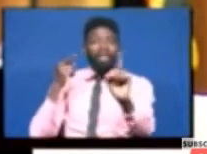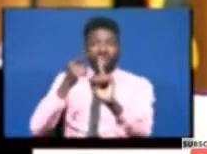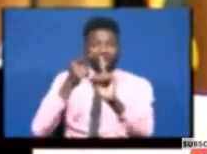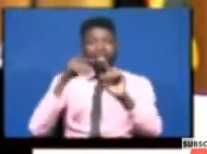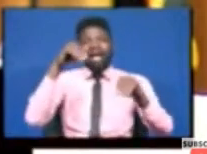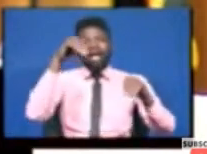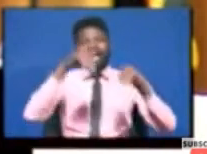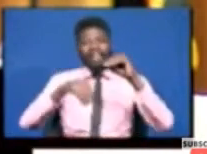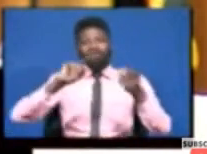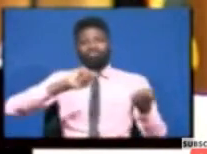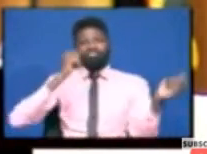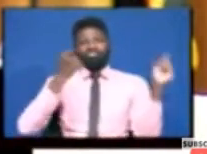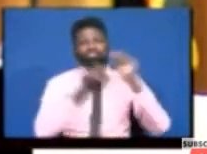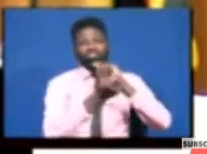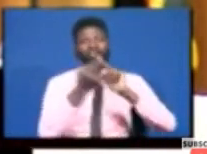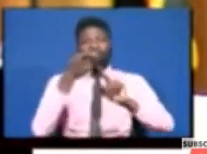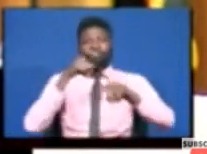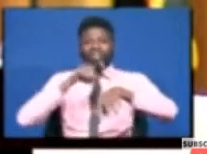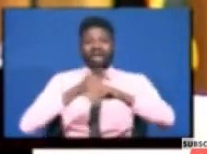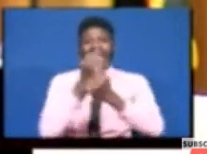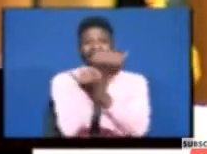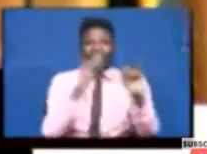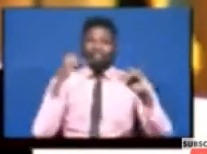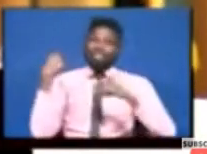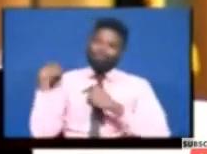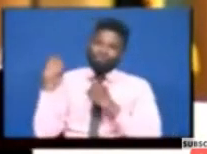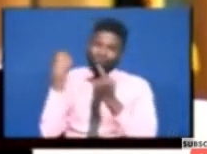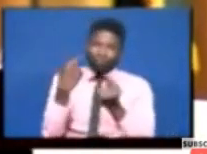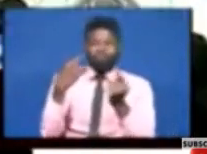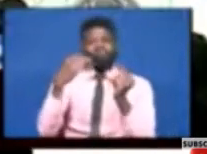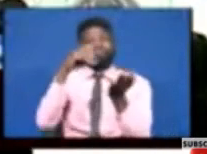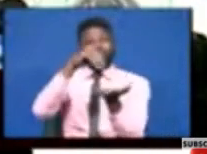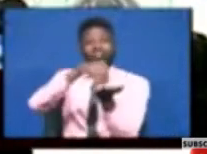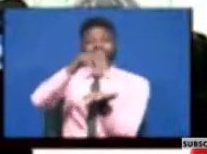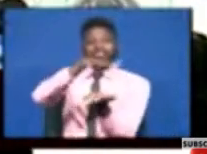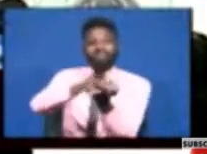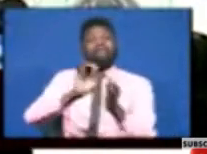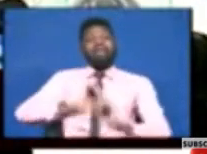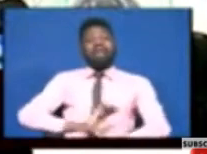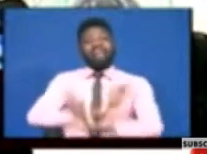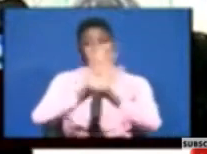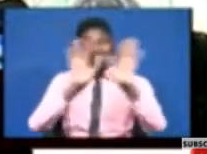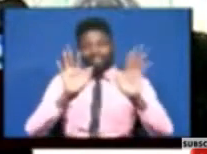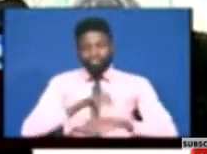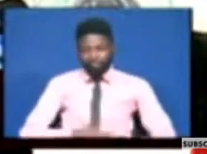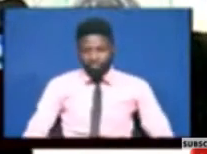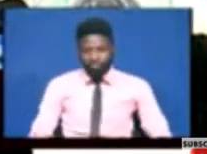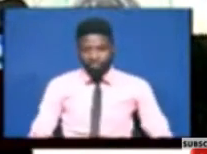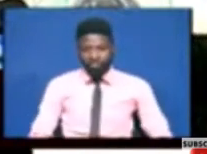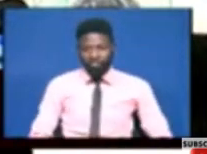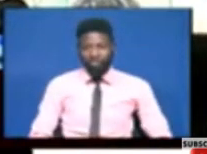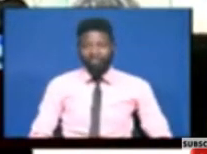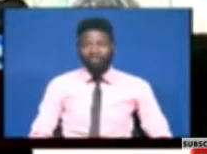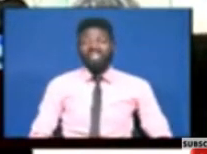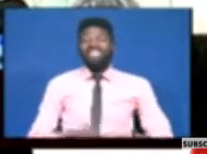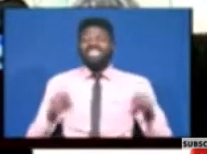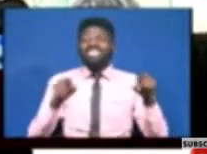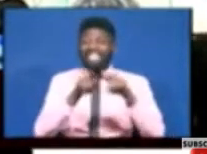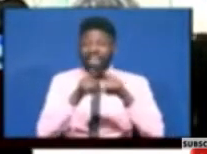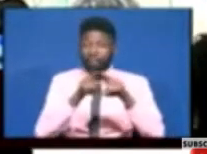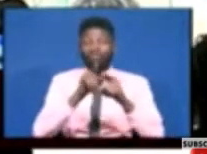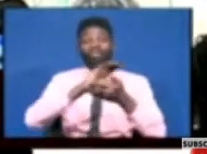since independence is well documented. That notwithstanding, and even without going